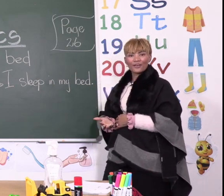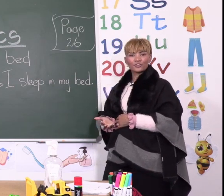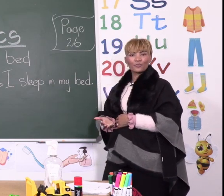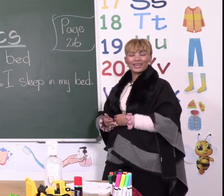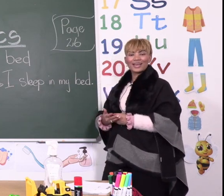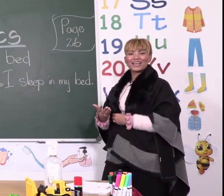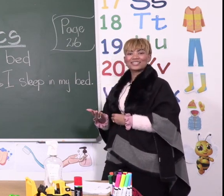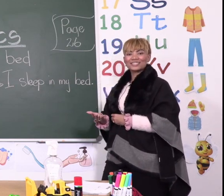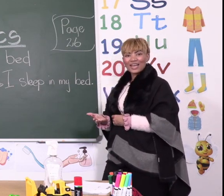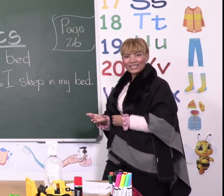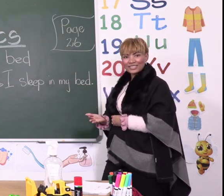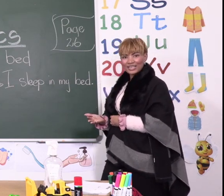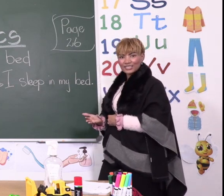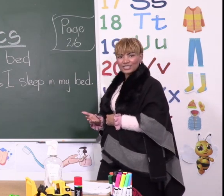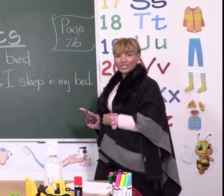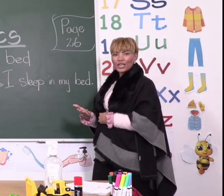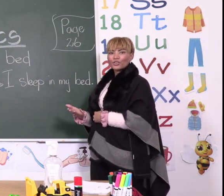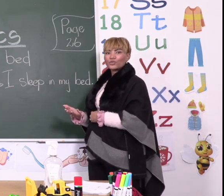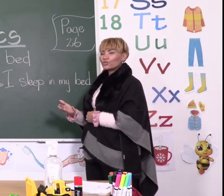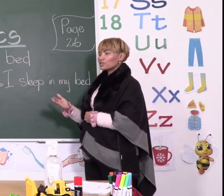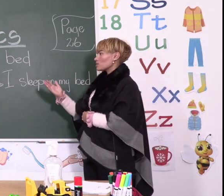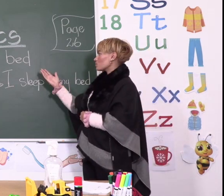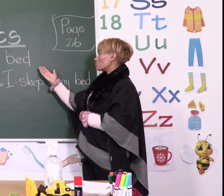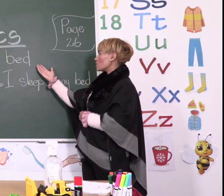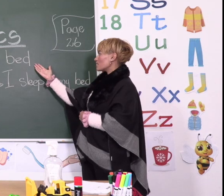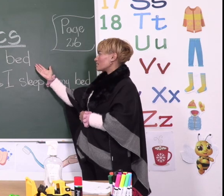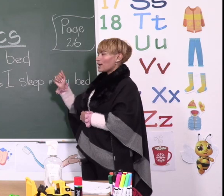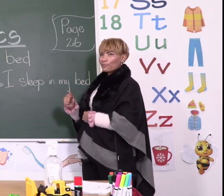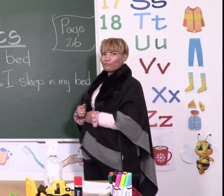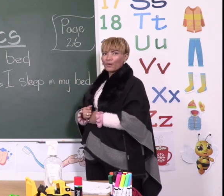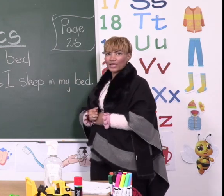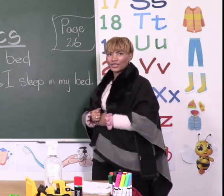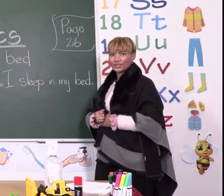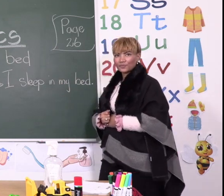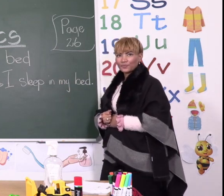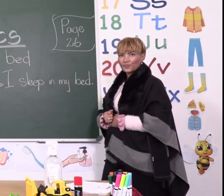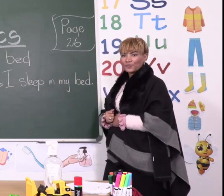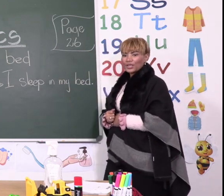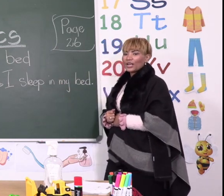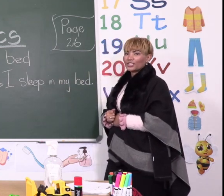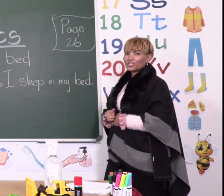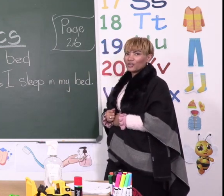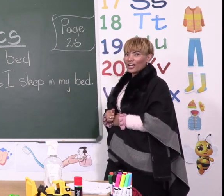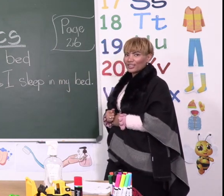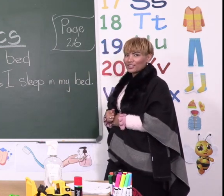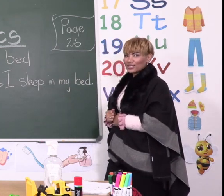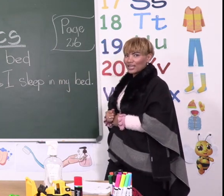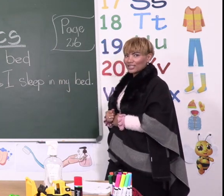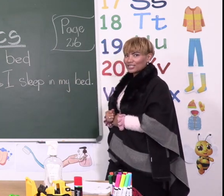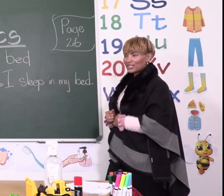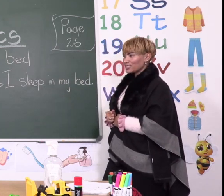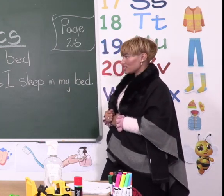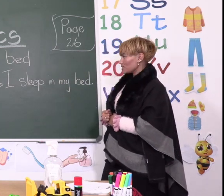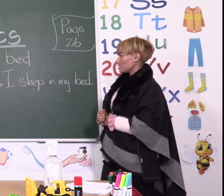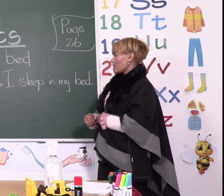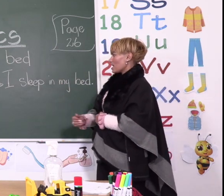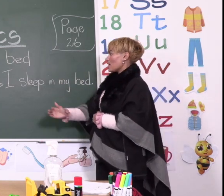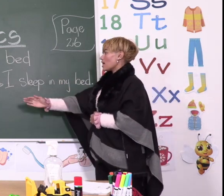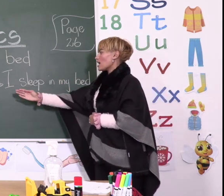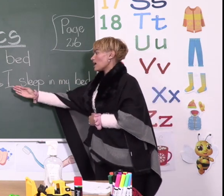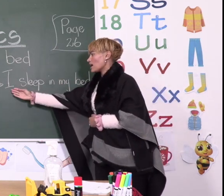Now we have to make a sentence using the word bed. Let's look at the